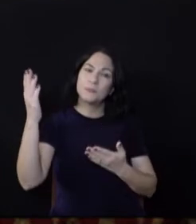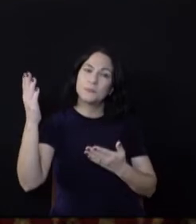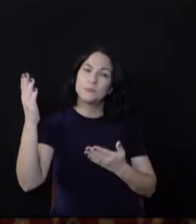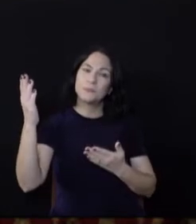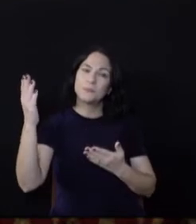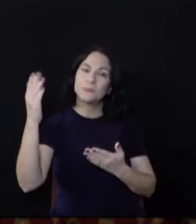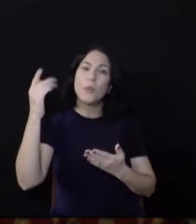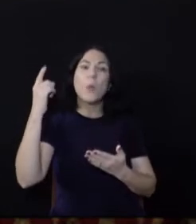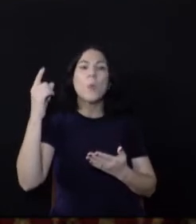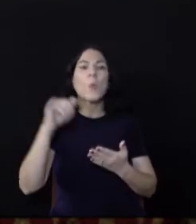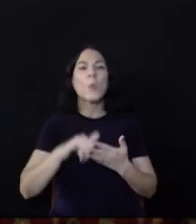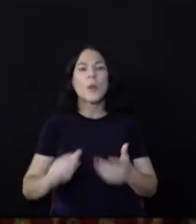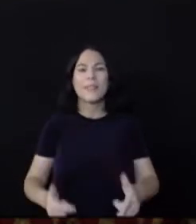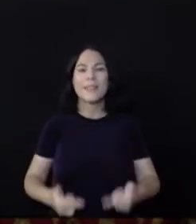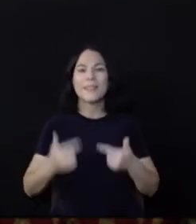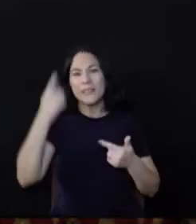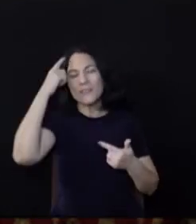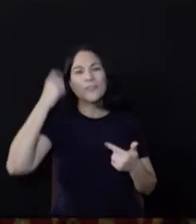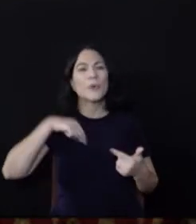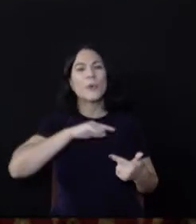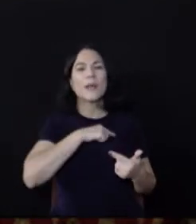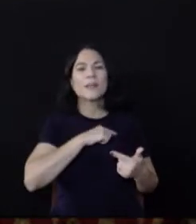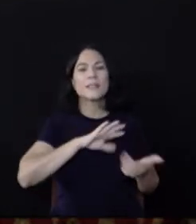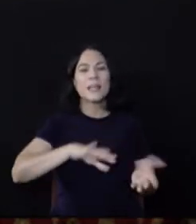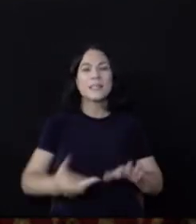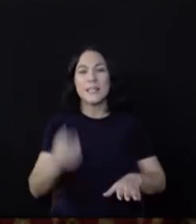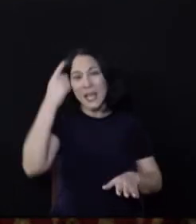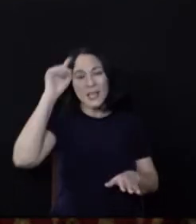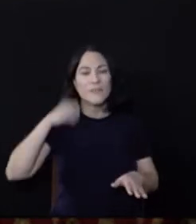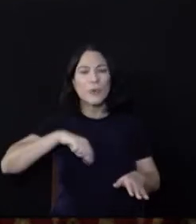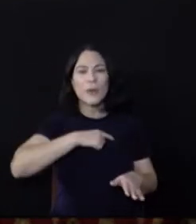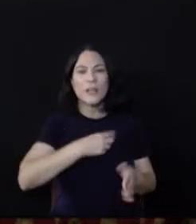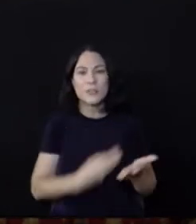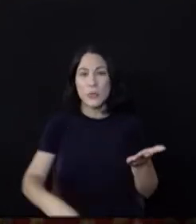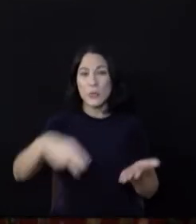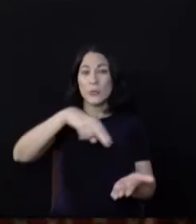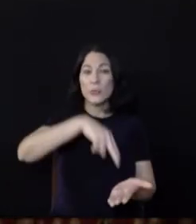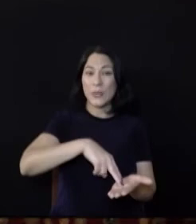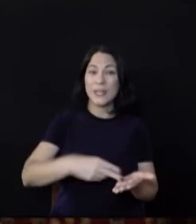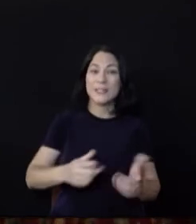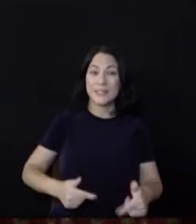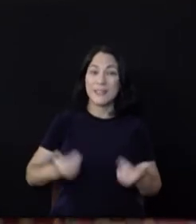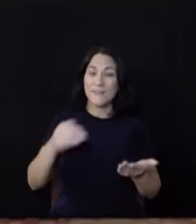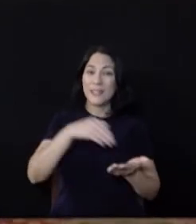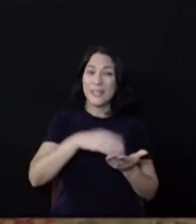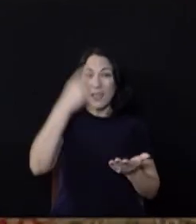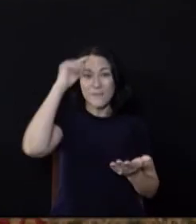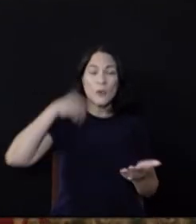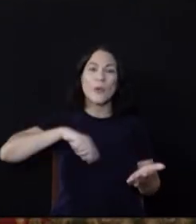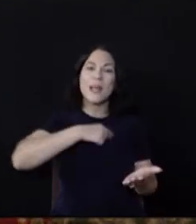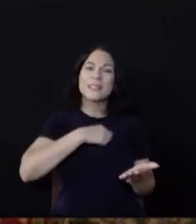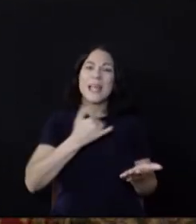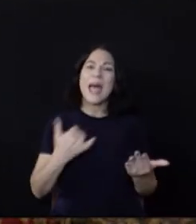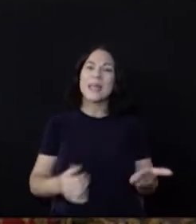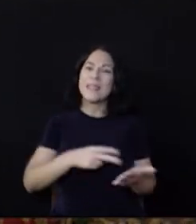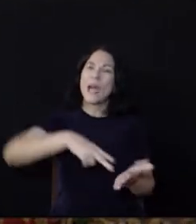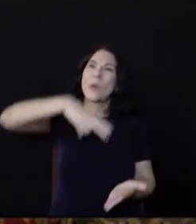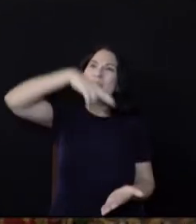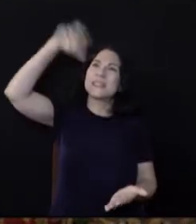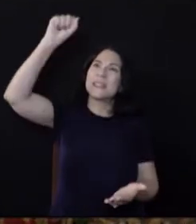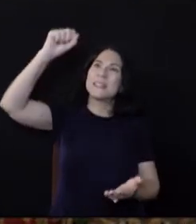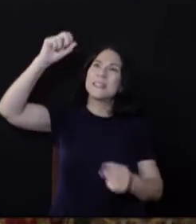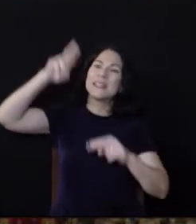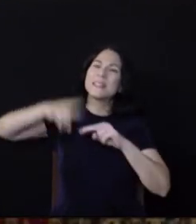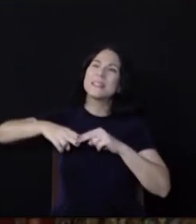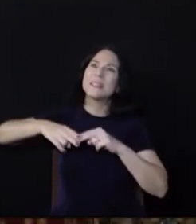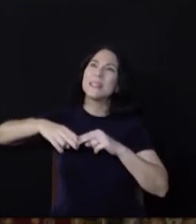The one who lived for us, the one who died for us, the one who was raised to life again for us, the one who now is ascended and is seated on